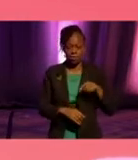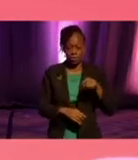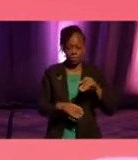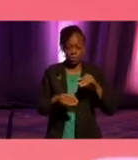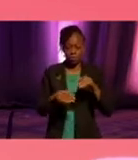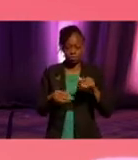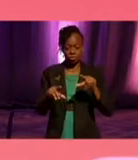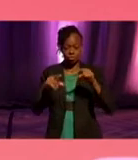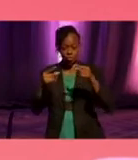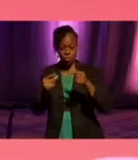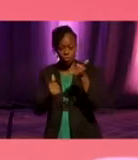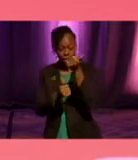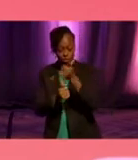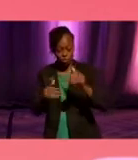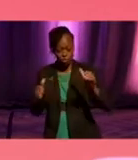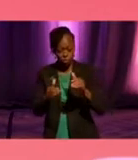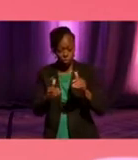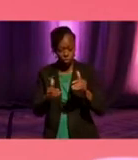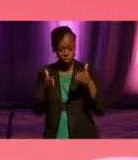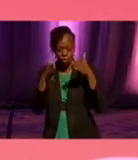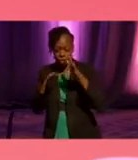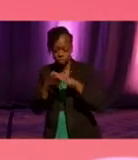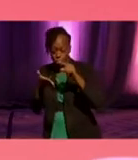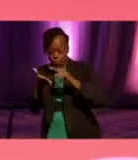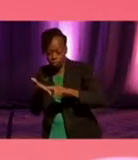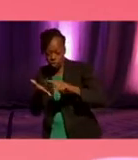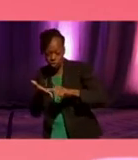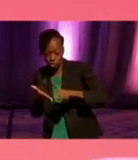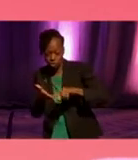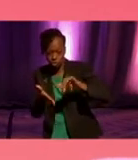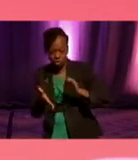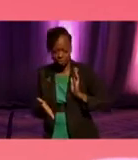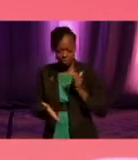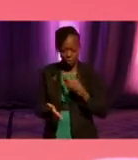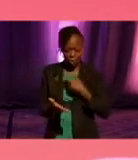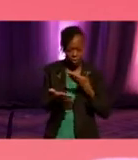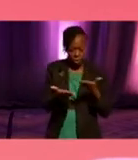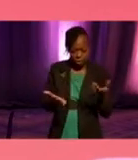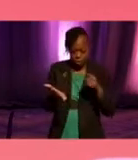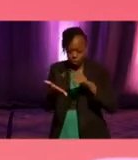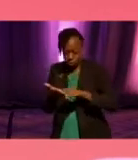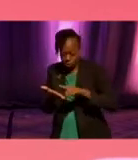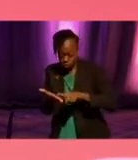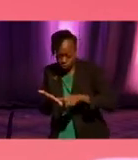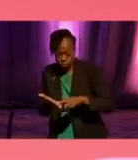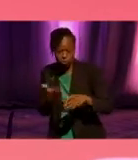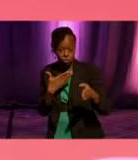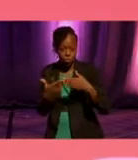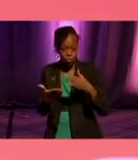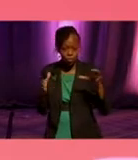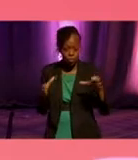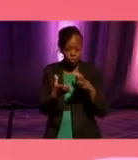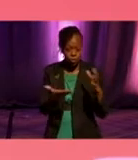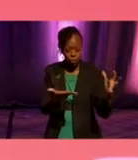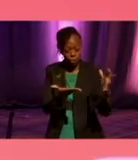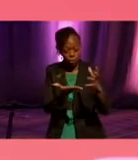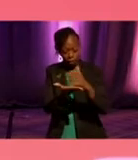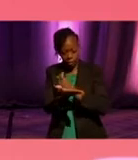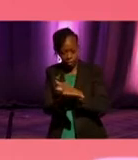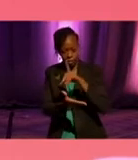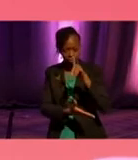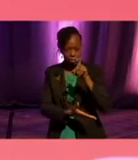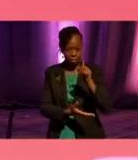And everything we do is research-based. That's who we are. So whenever we're doing something, we're collecting data that can be